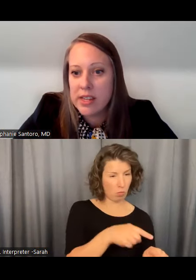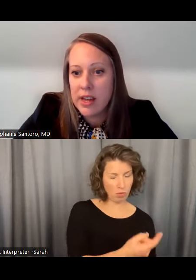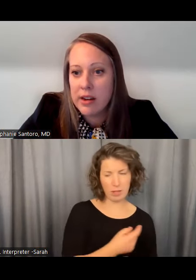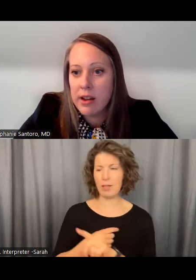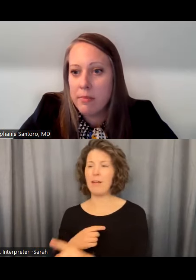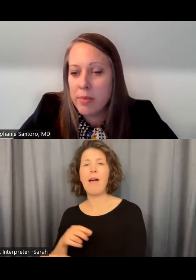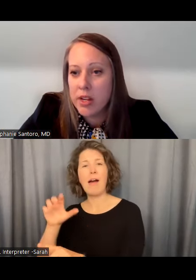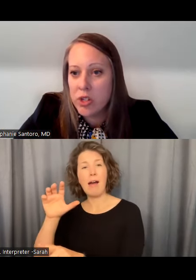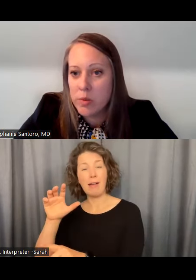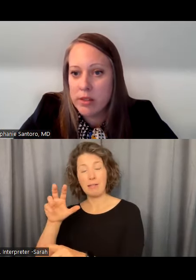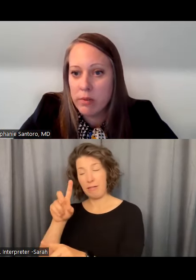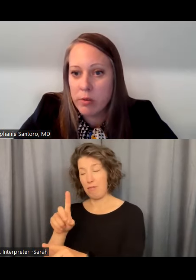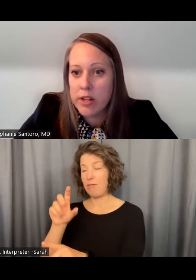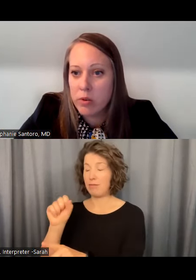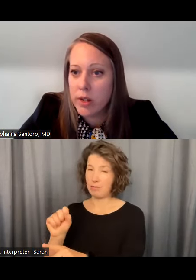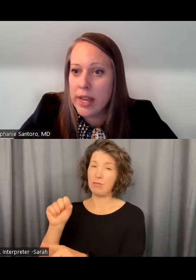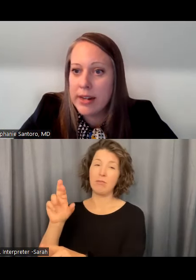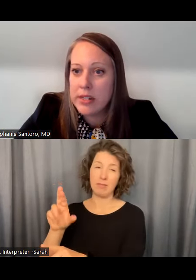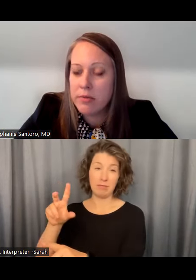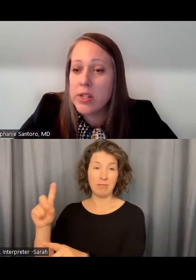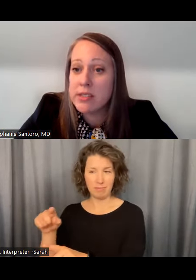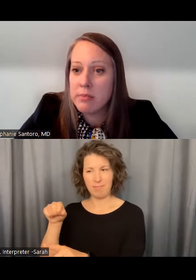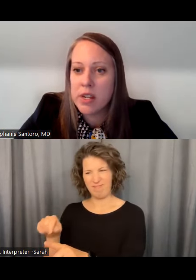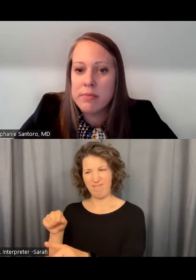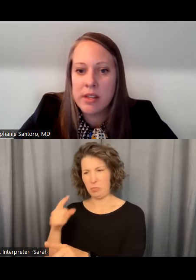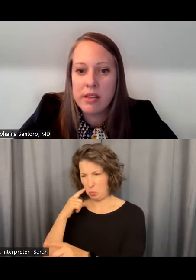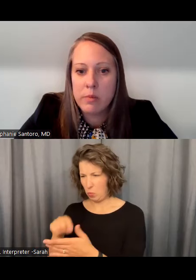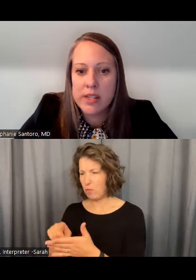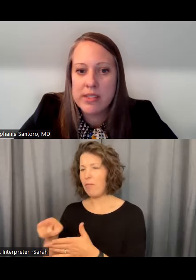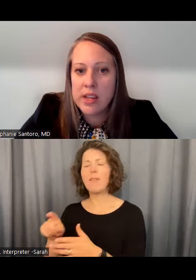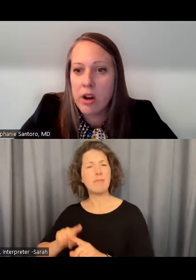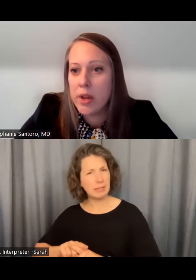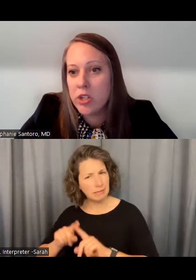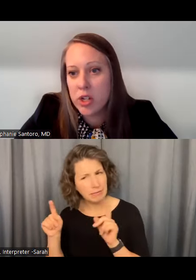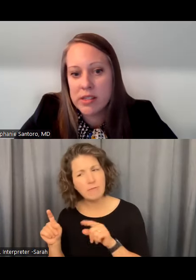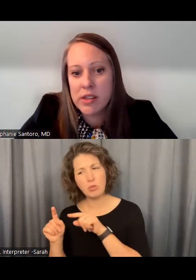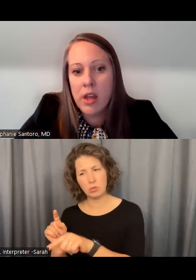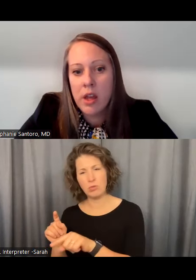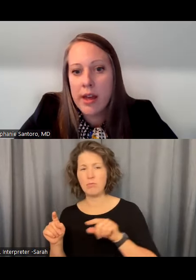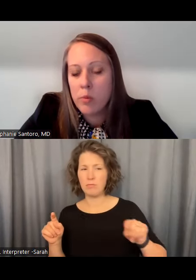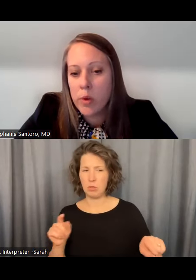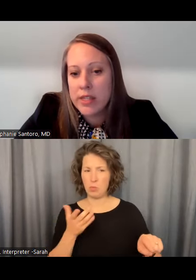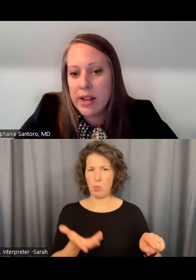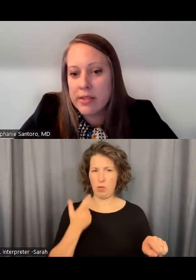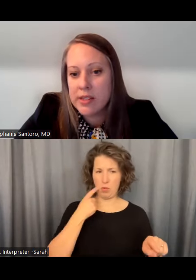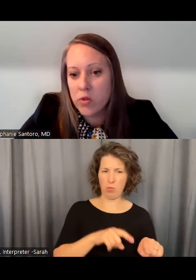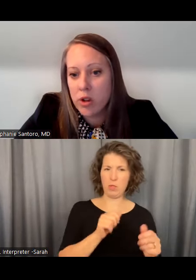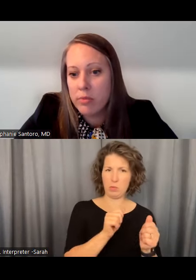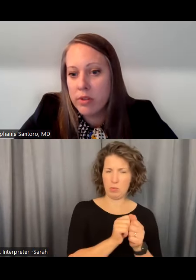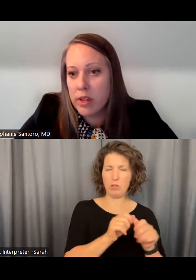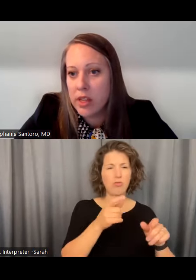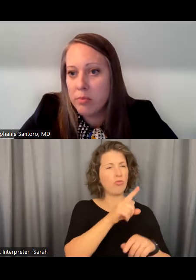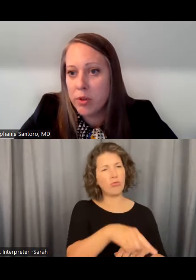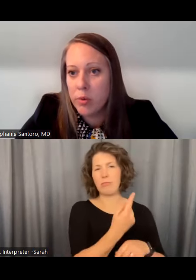can see that the patients with regression really had different symptoms than we see in our patients with Down